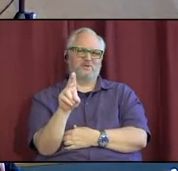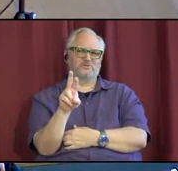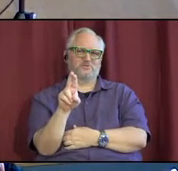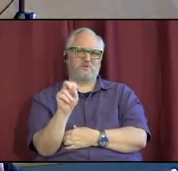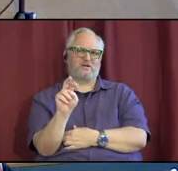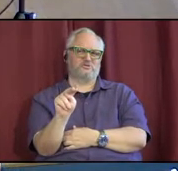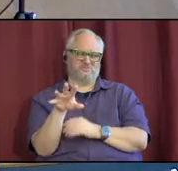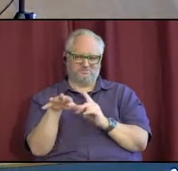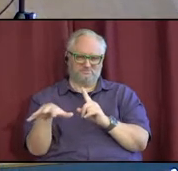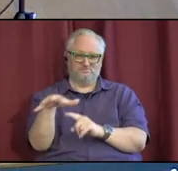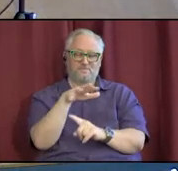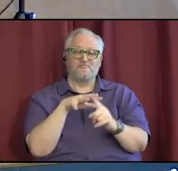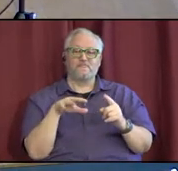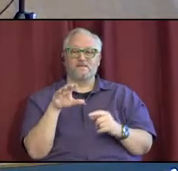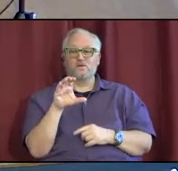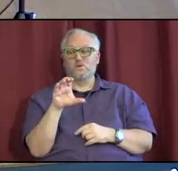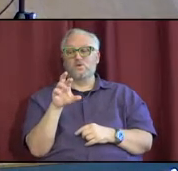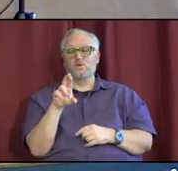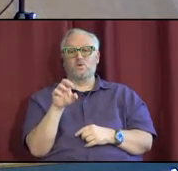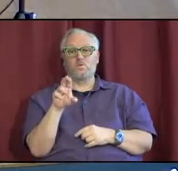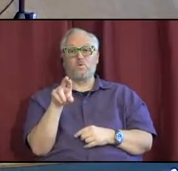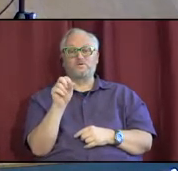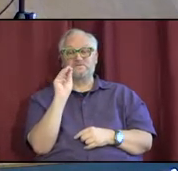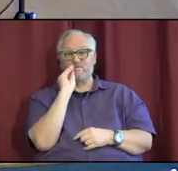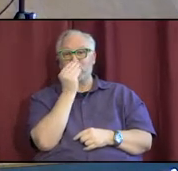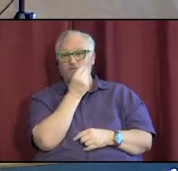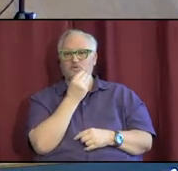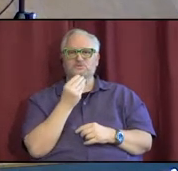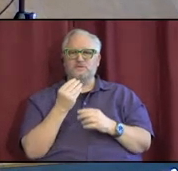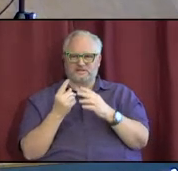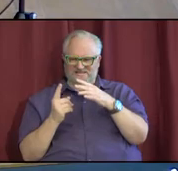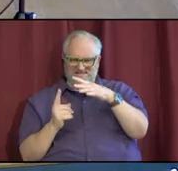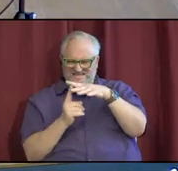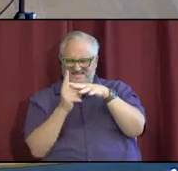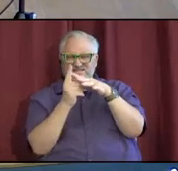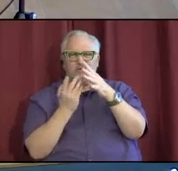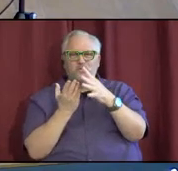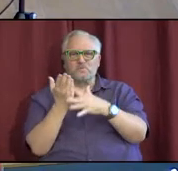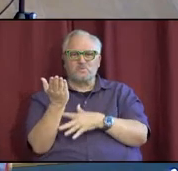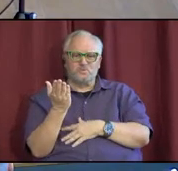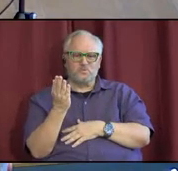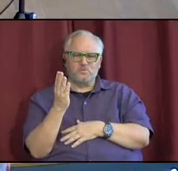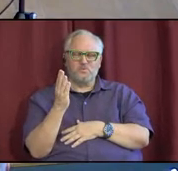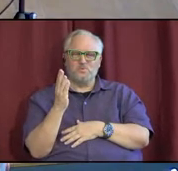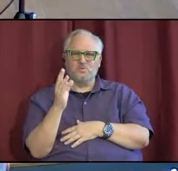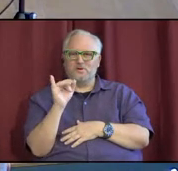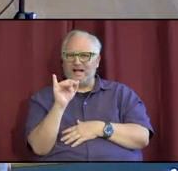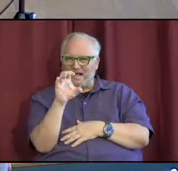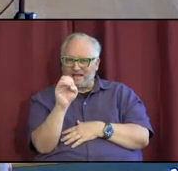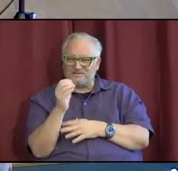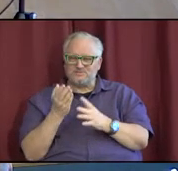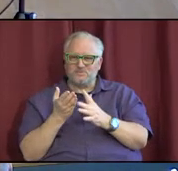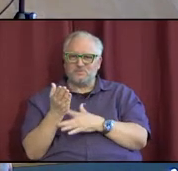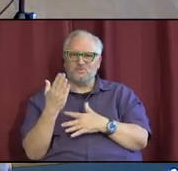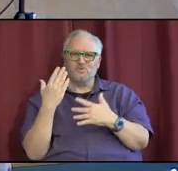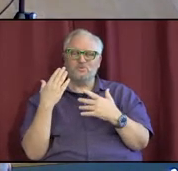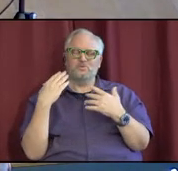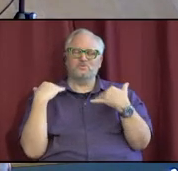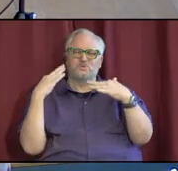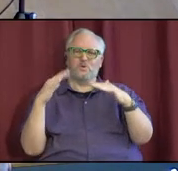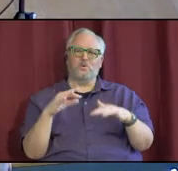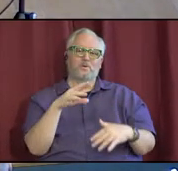Crocuses and blades of grass that push up through ice and snow. Peepers and birds sing their